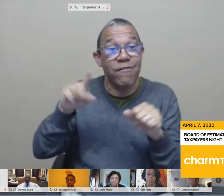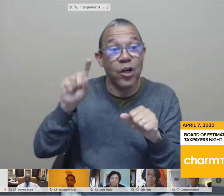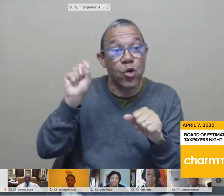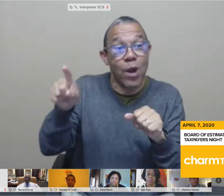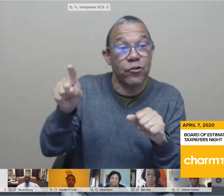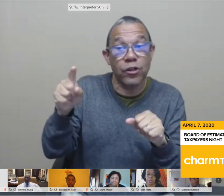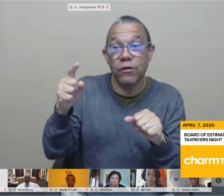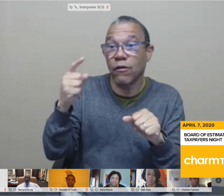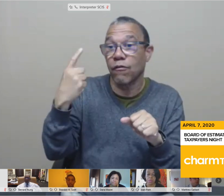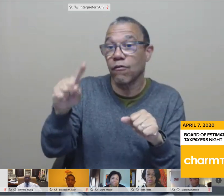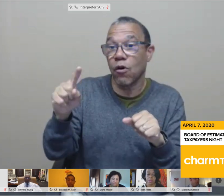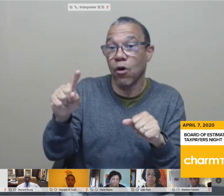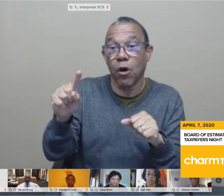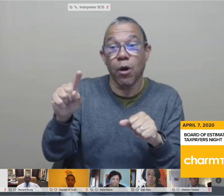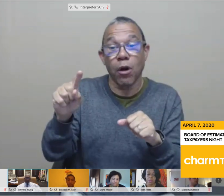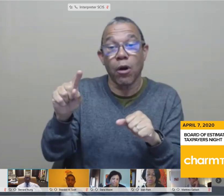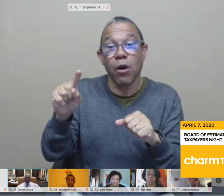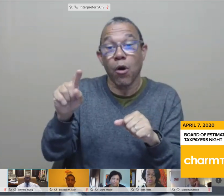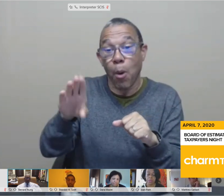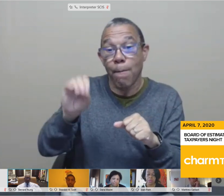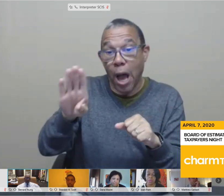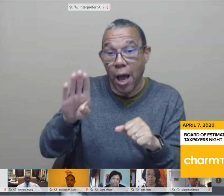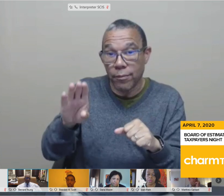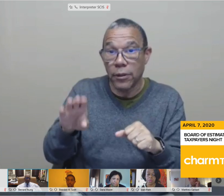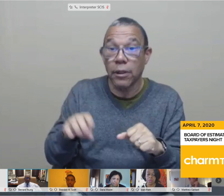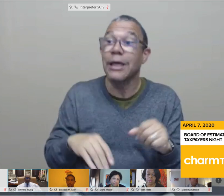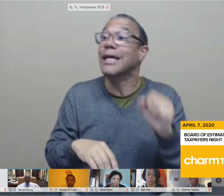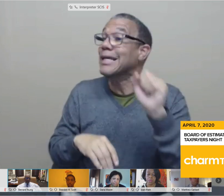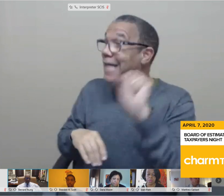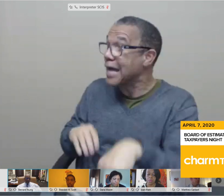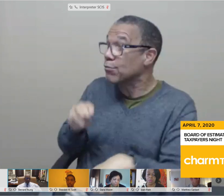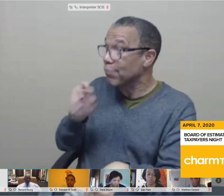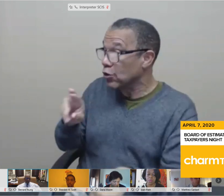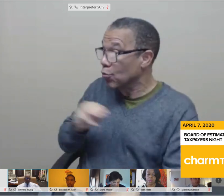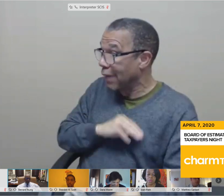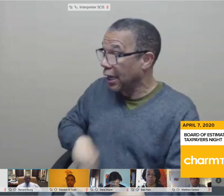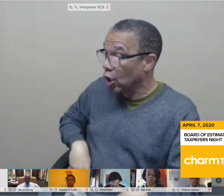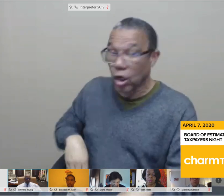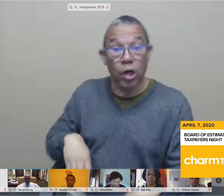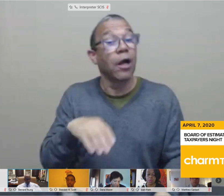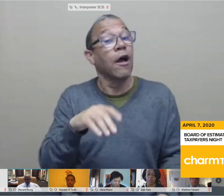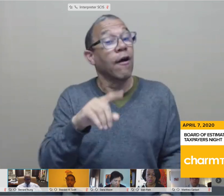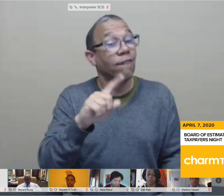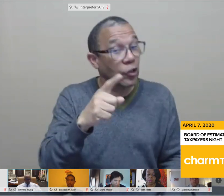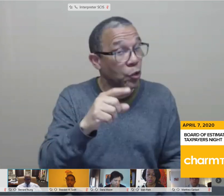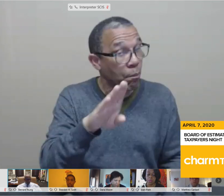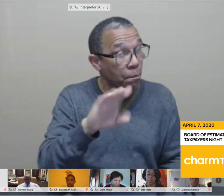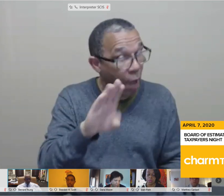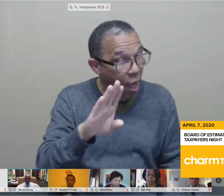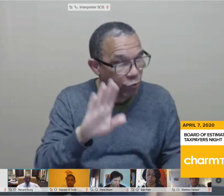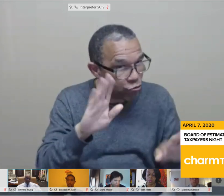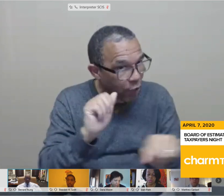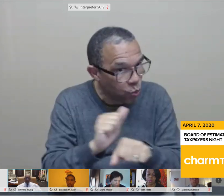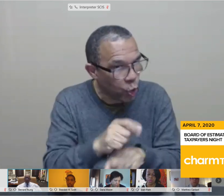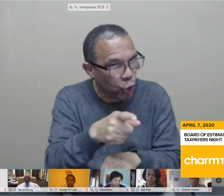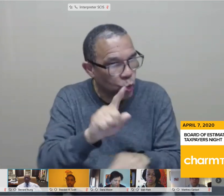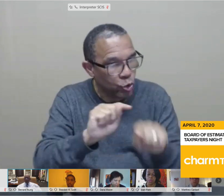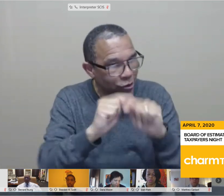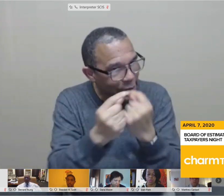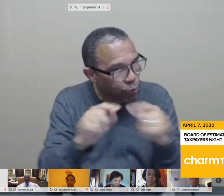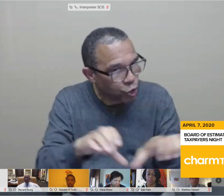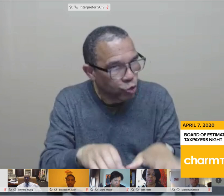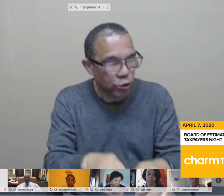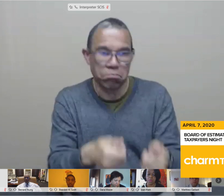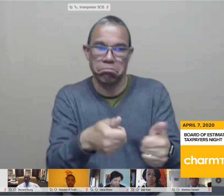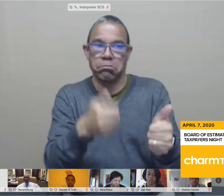Mayor. Thank you. Hey, Bob, first of all, thank you for the great work you and your team are doing. But thank my you.